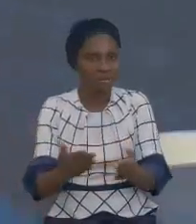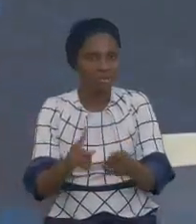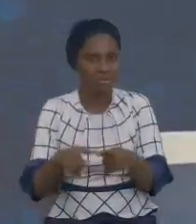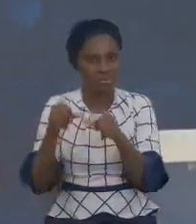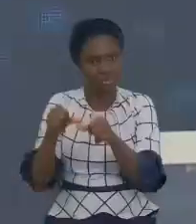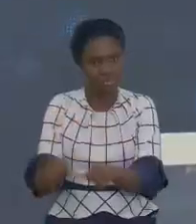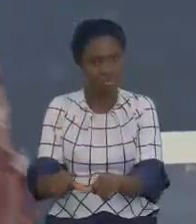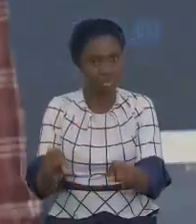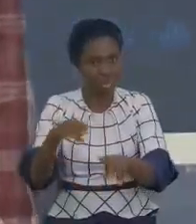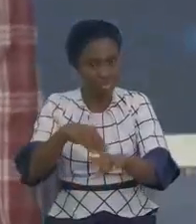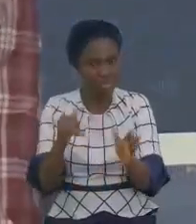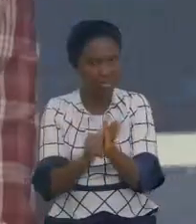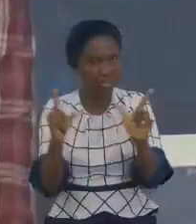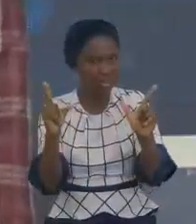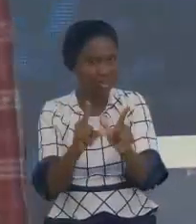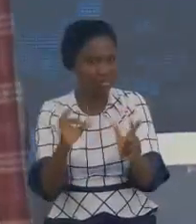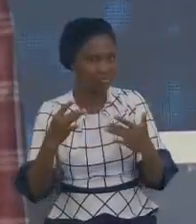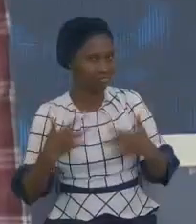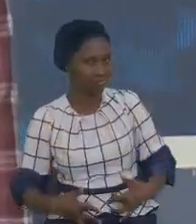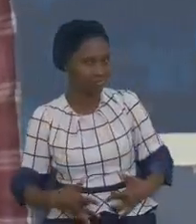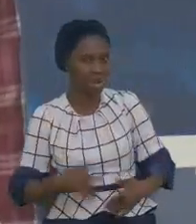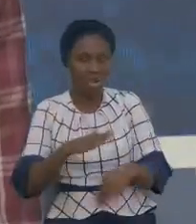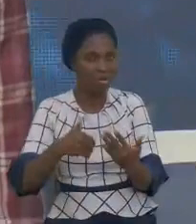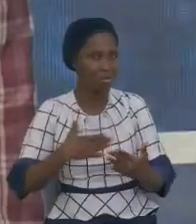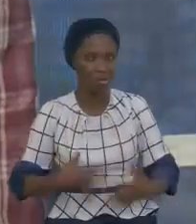a desire. I want to move up.